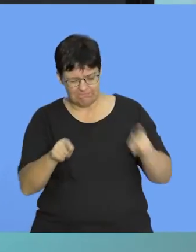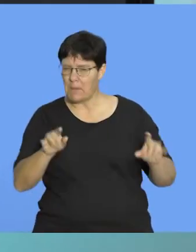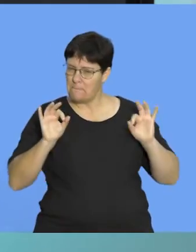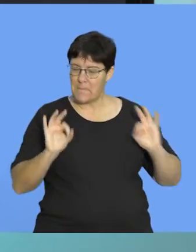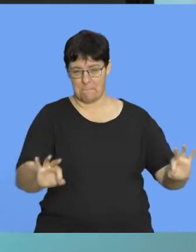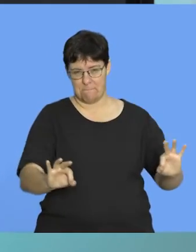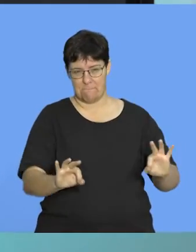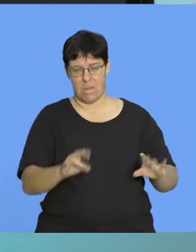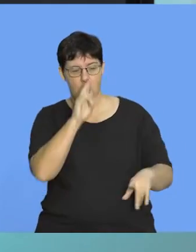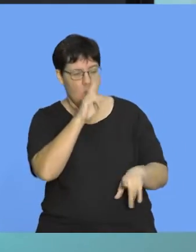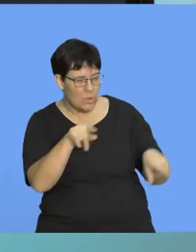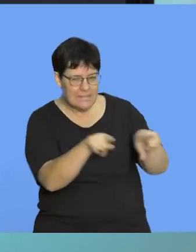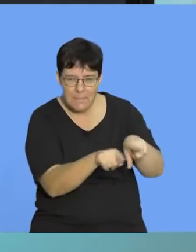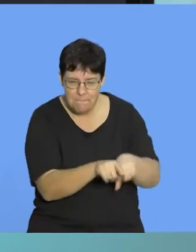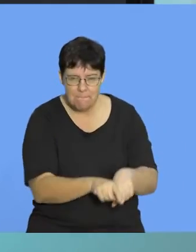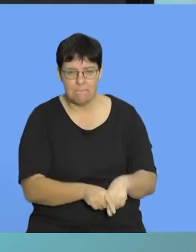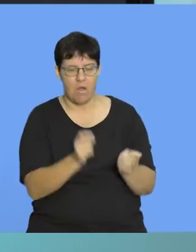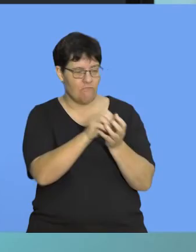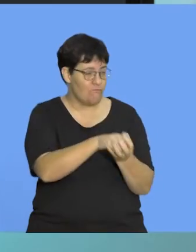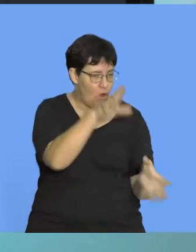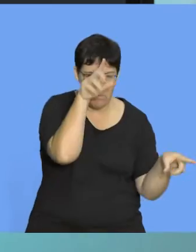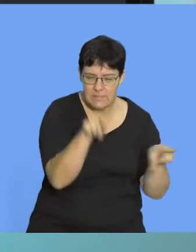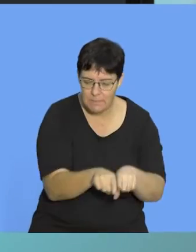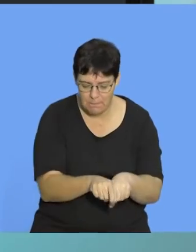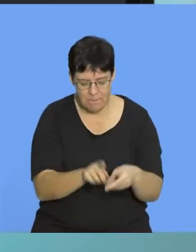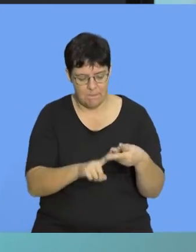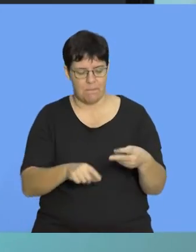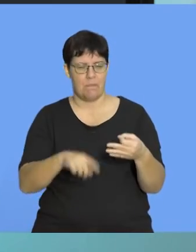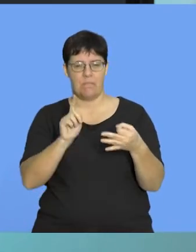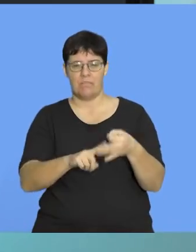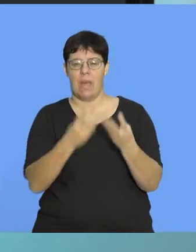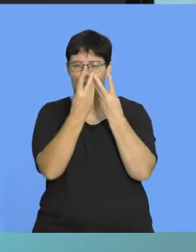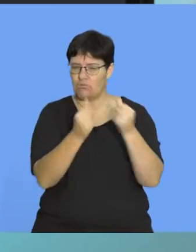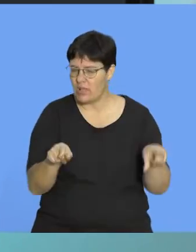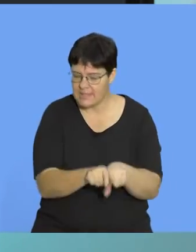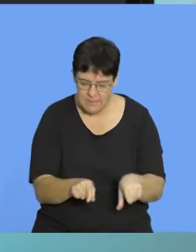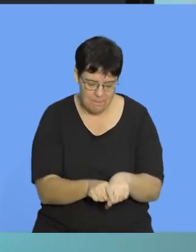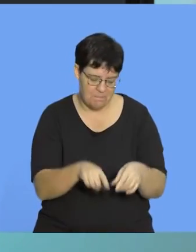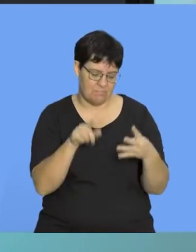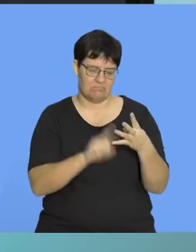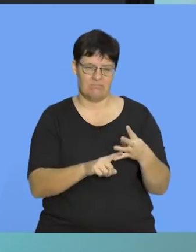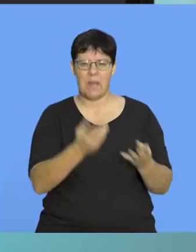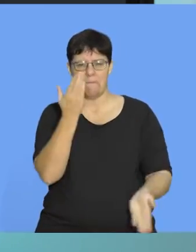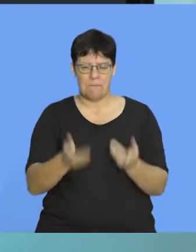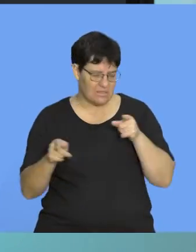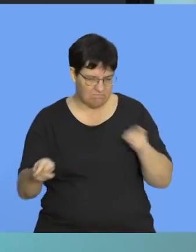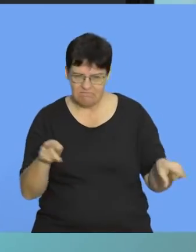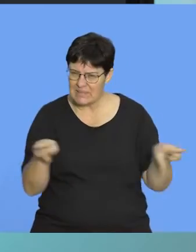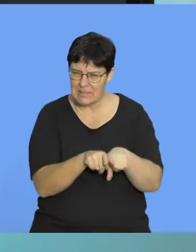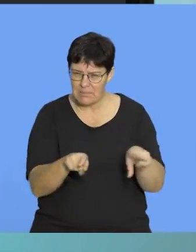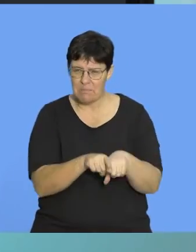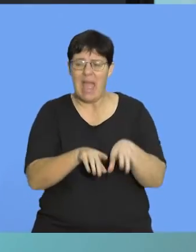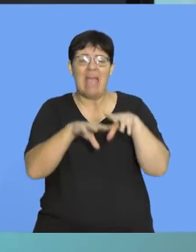are the same physical shape, so they have the same volume. They're made out of the same material. They have the same